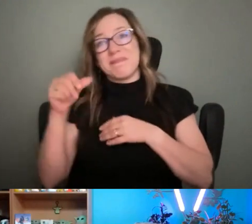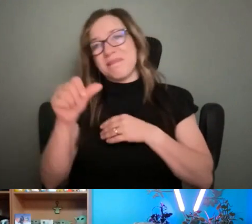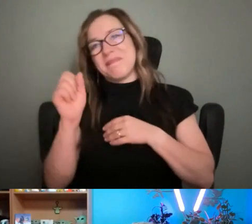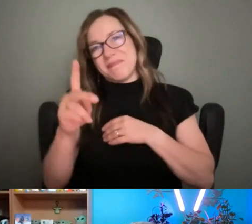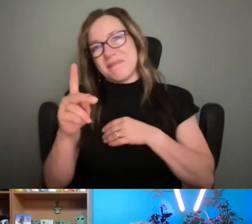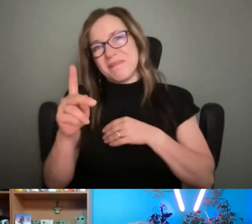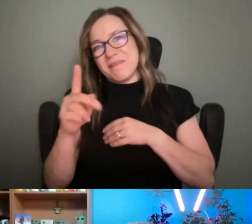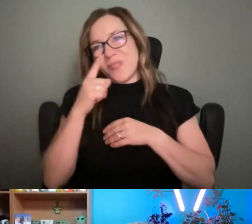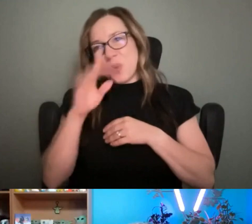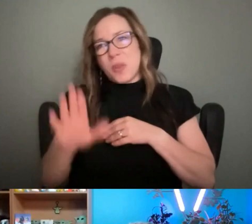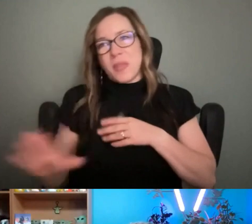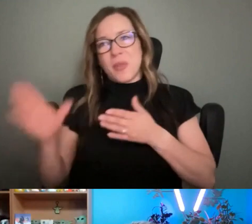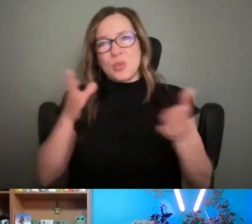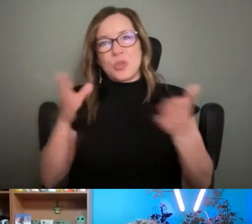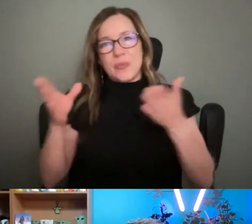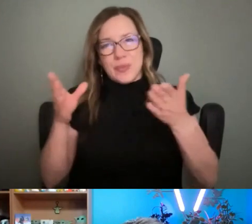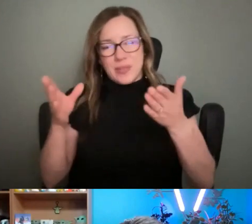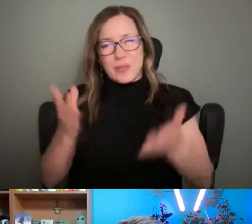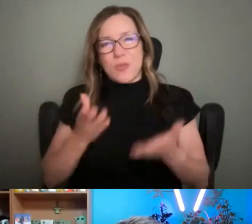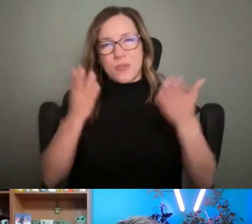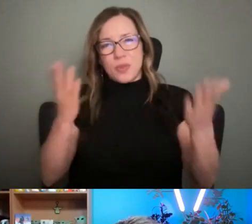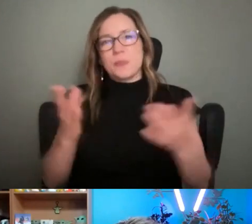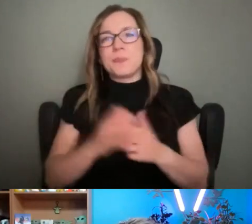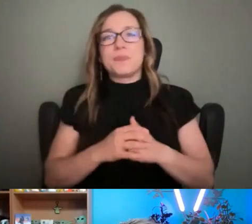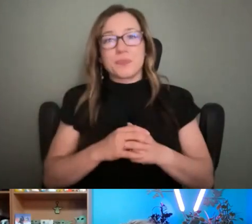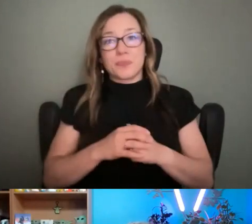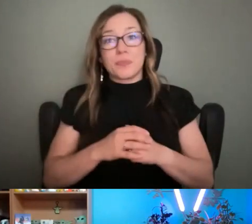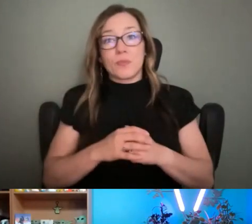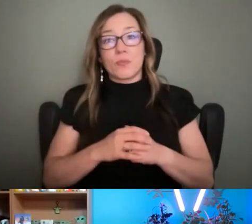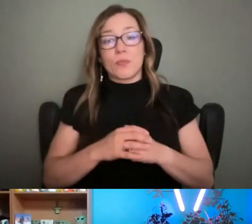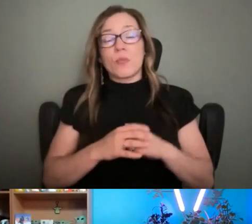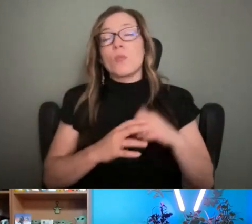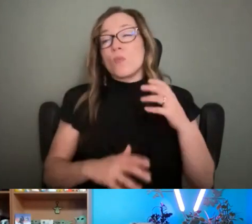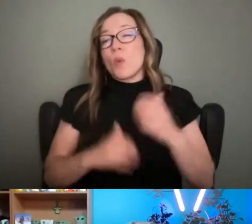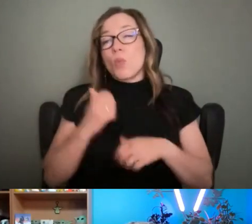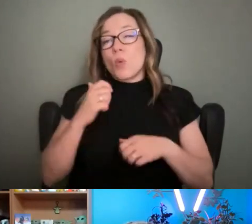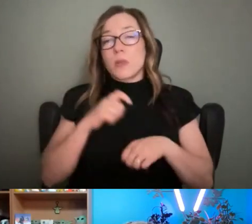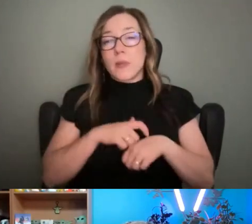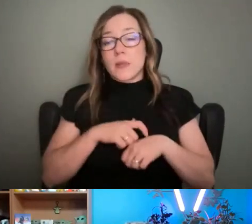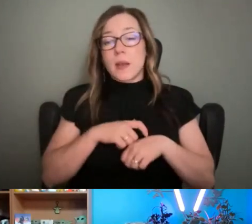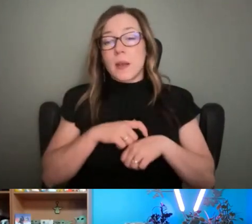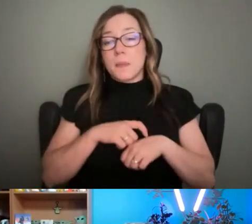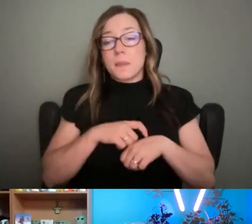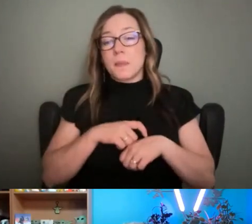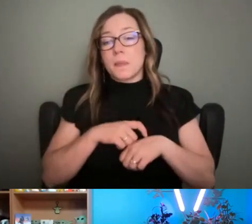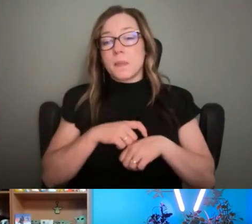they offer is terrific. Most of the time,